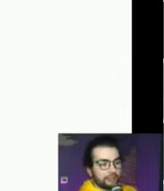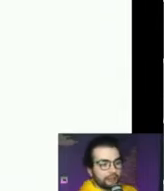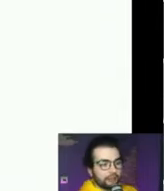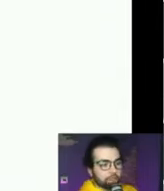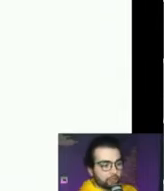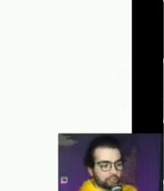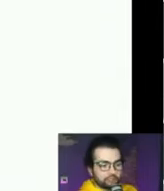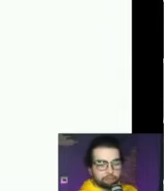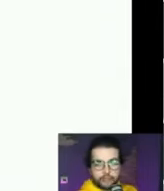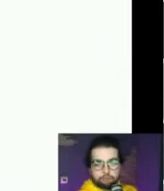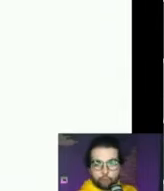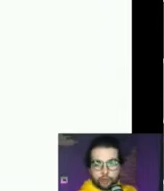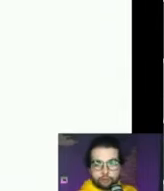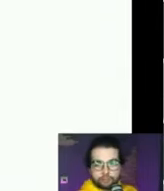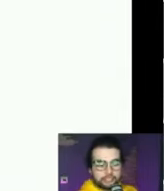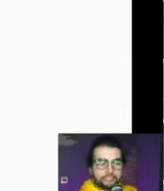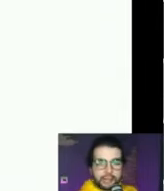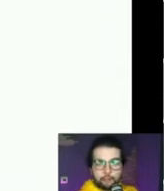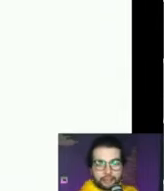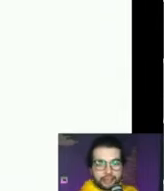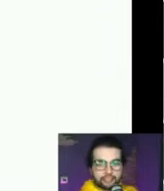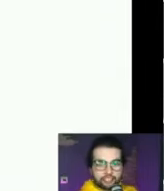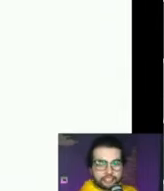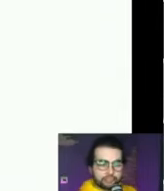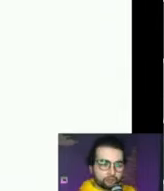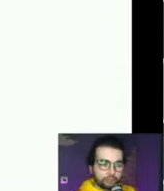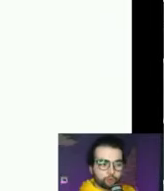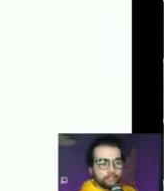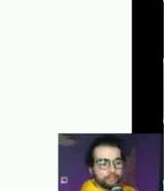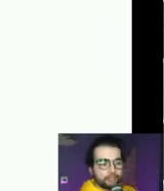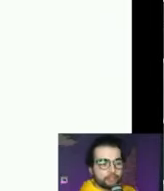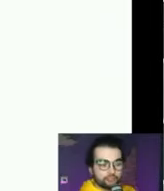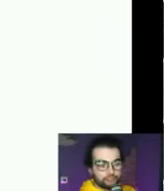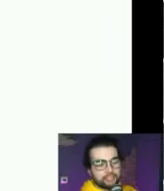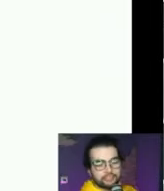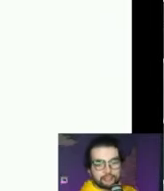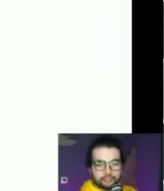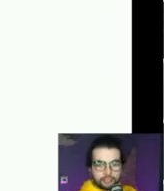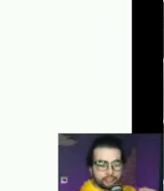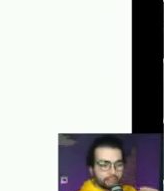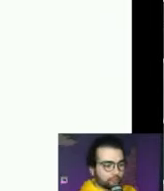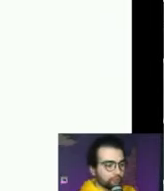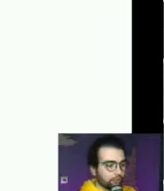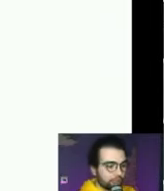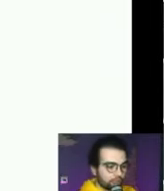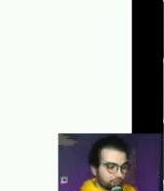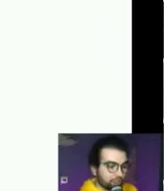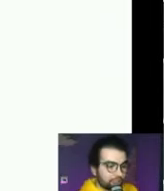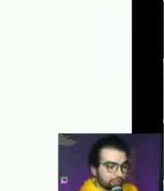features because, when you start typing an address, Google will suggest